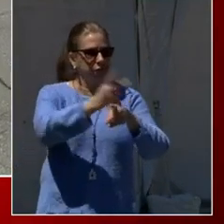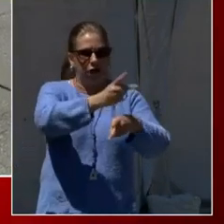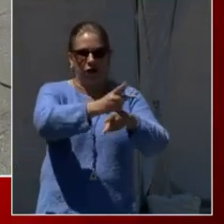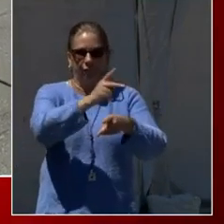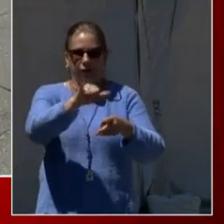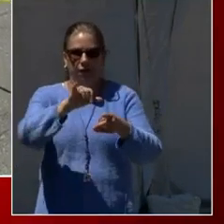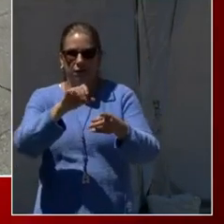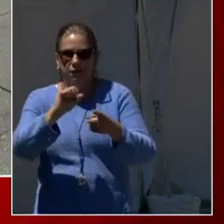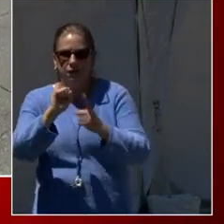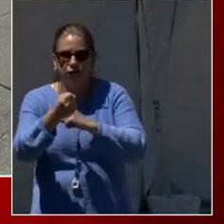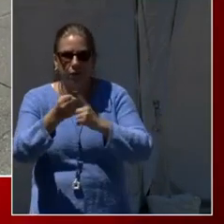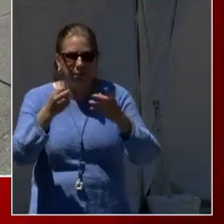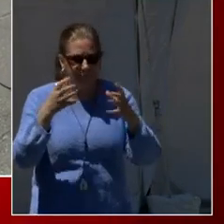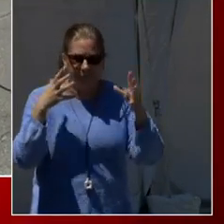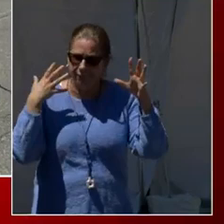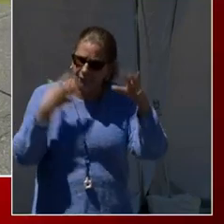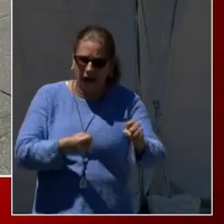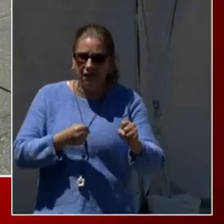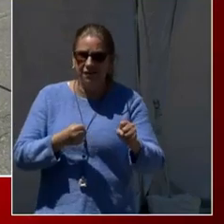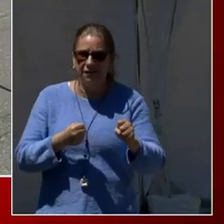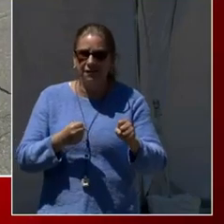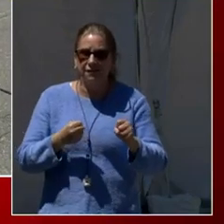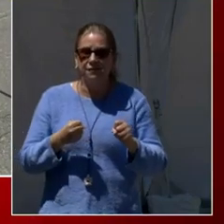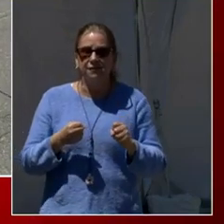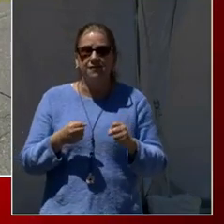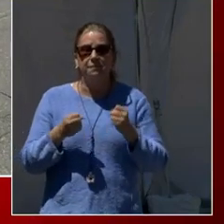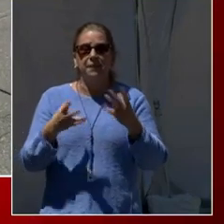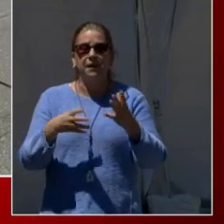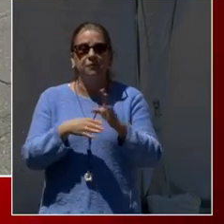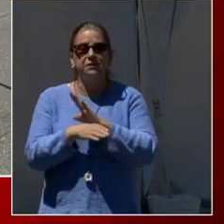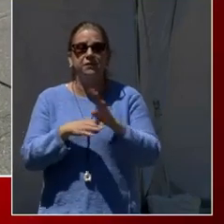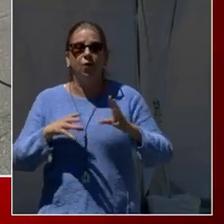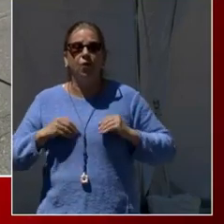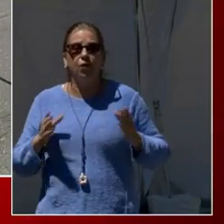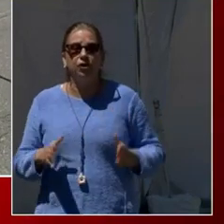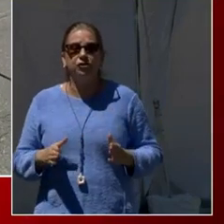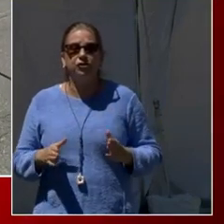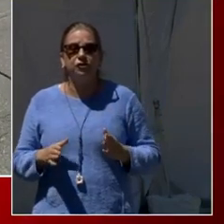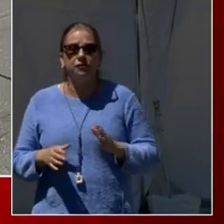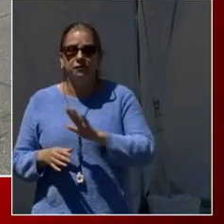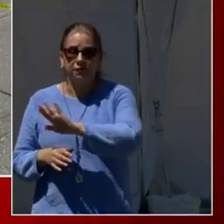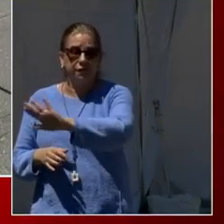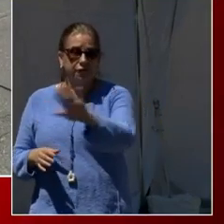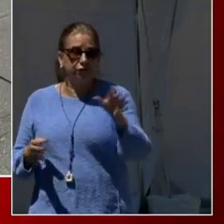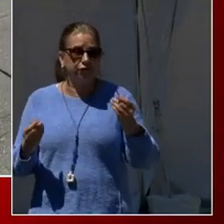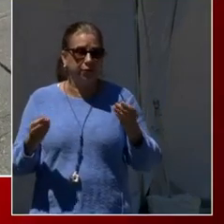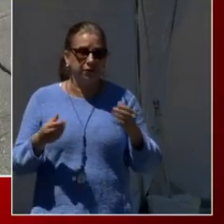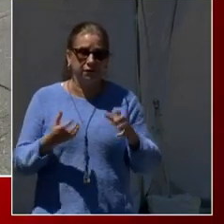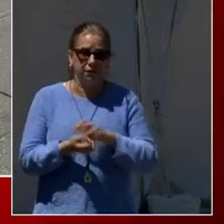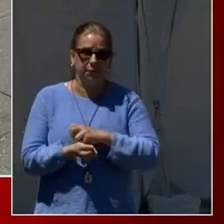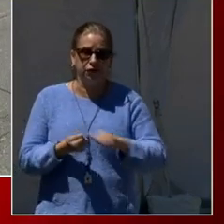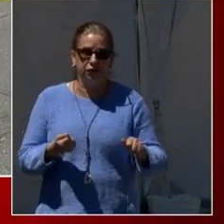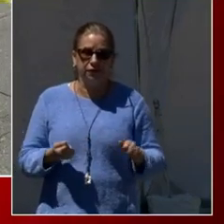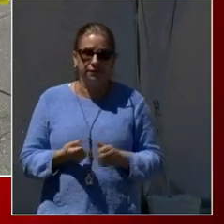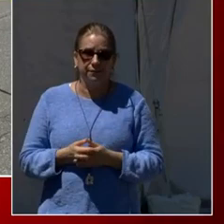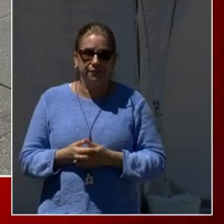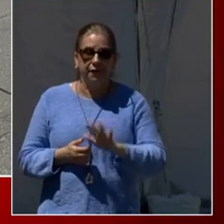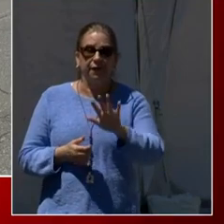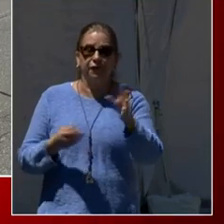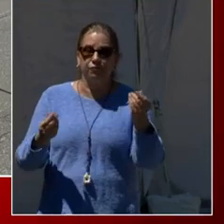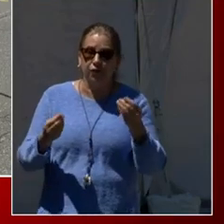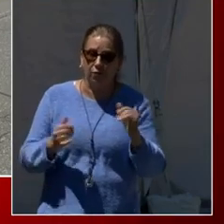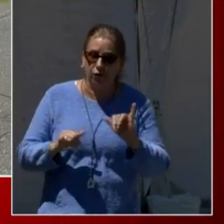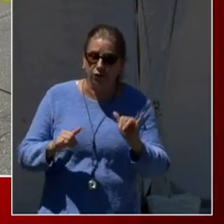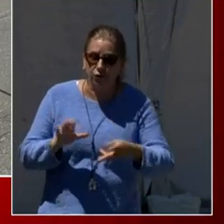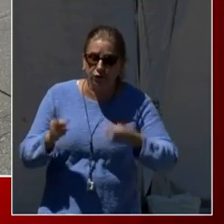a lot of business owners who were the subject of some of that vandalism and looting. And many of them said that